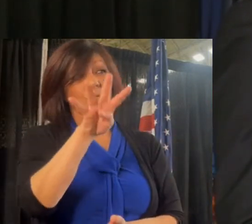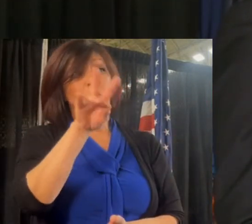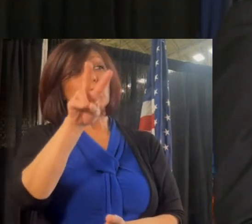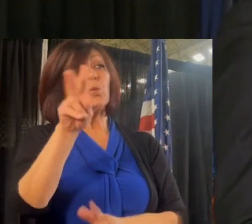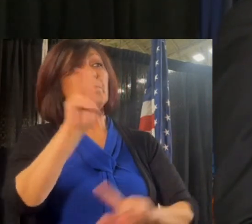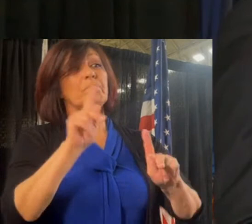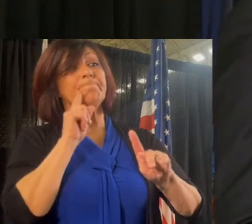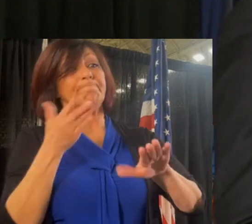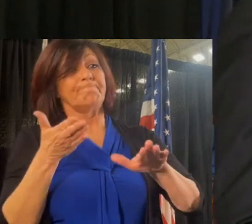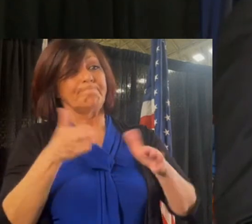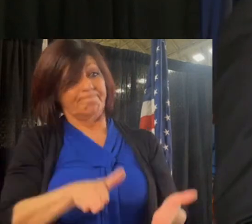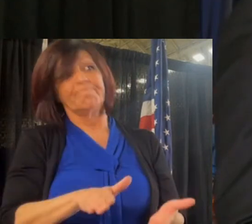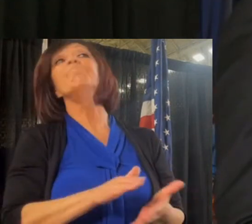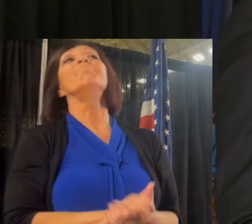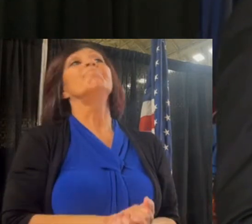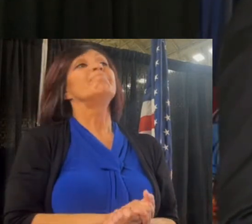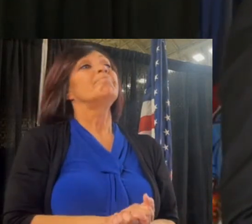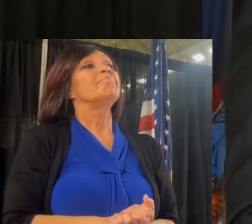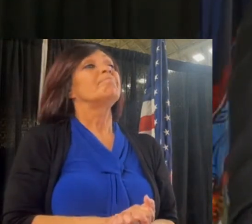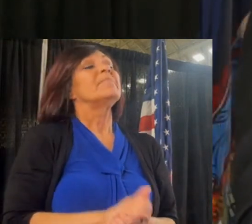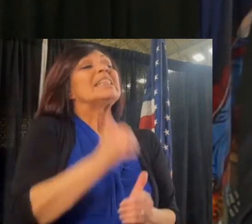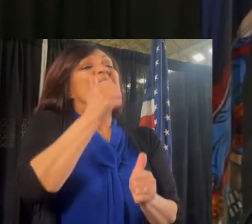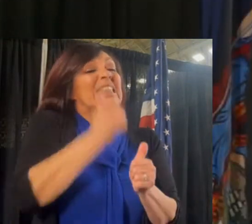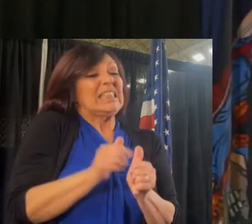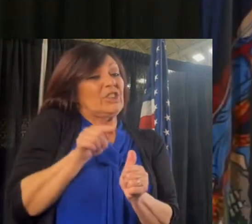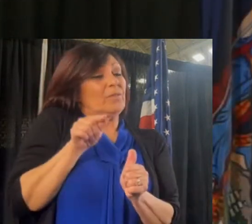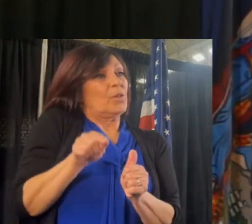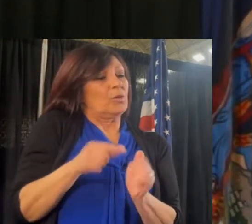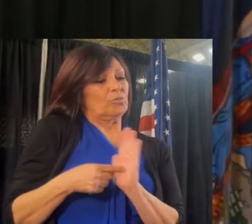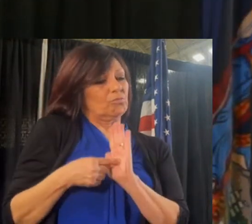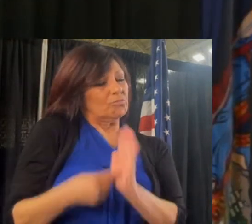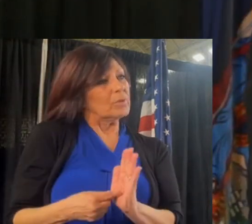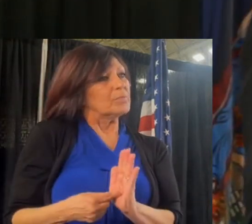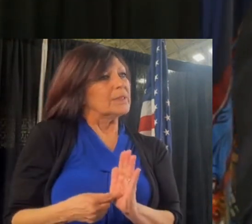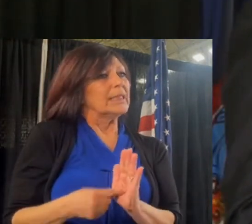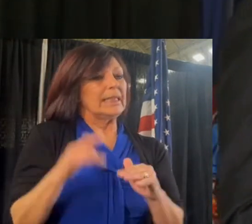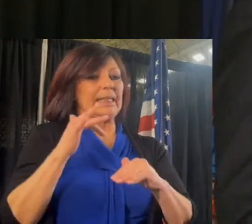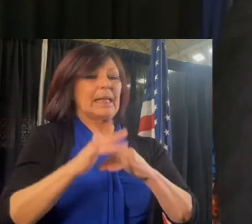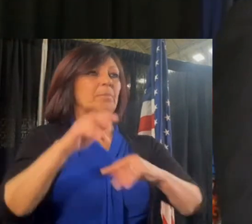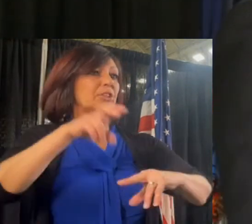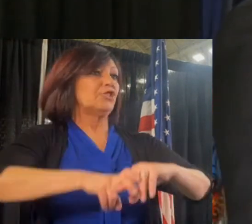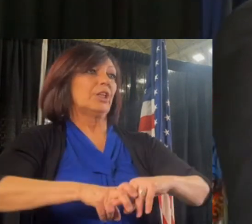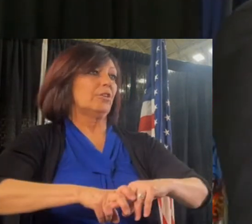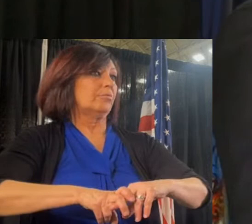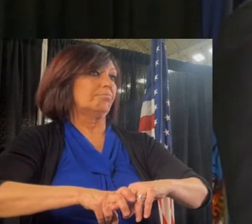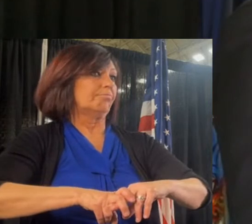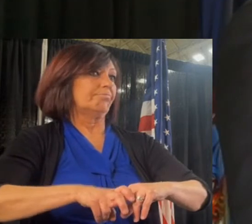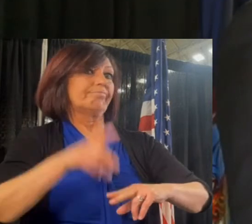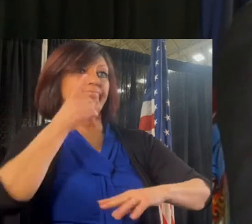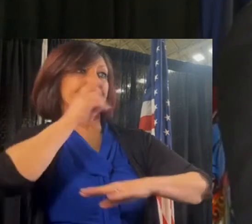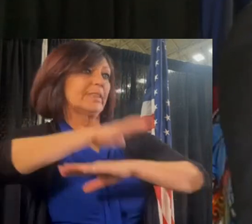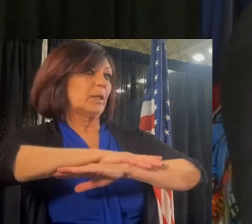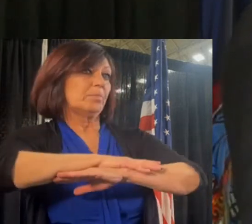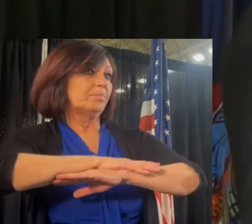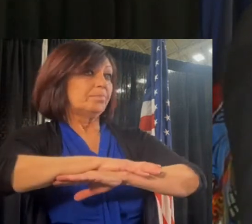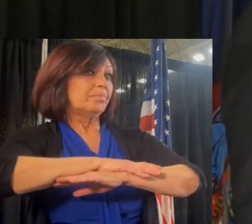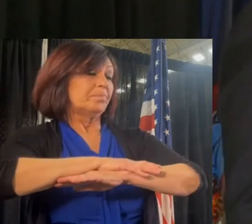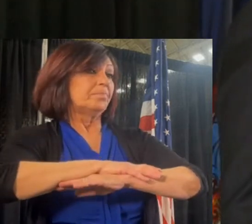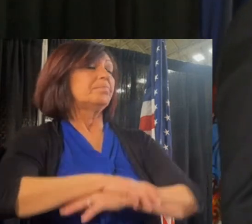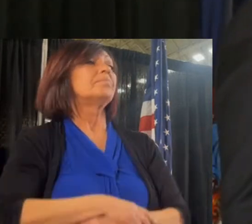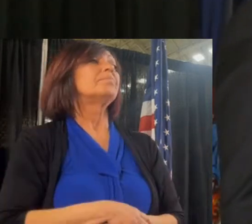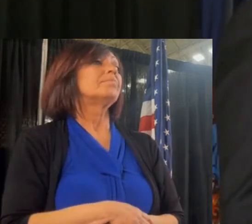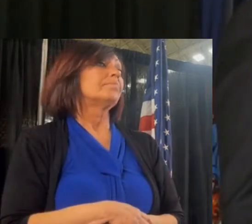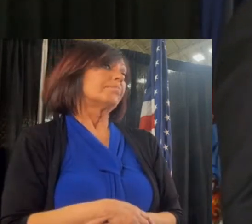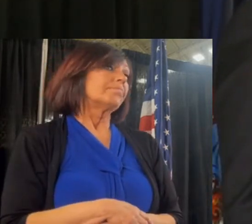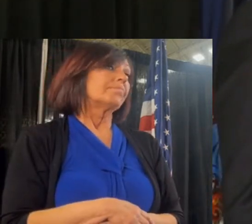2,742 lives. Each of those lives represents an empty chair at the dinner table where a loved one once sat. A